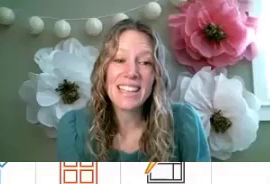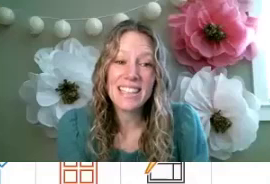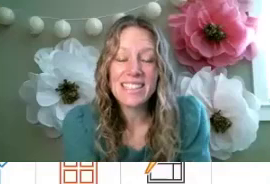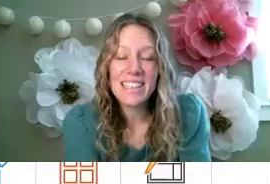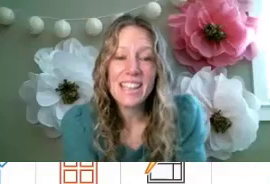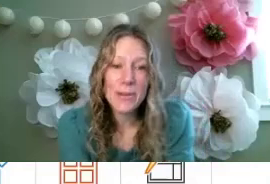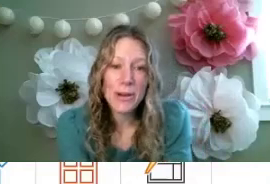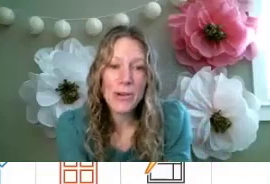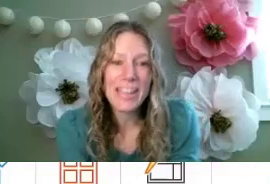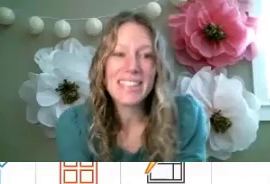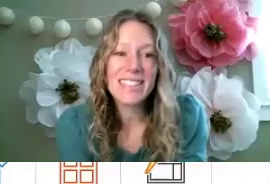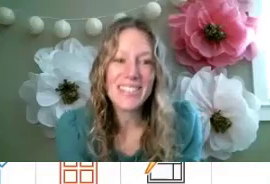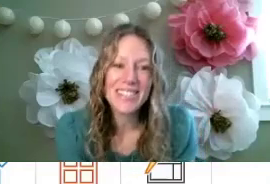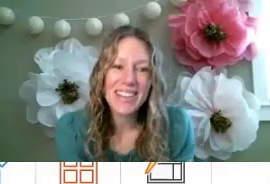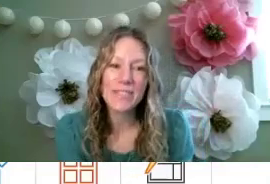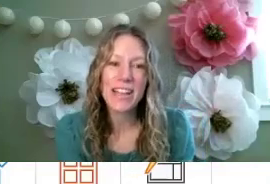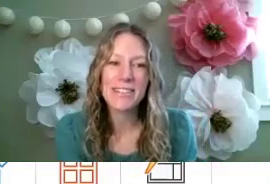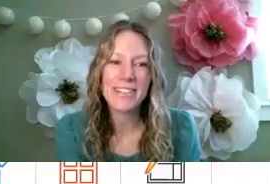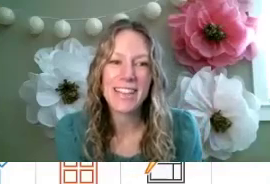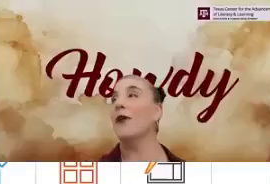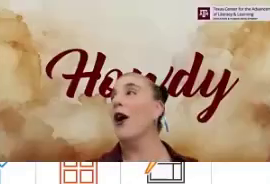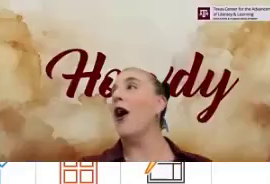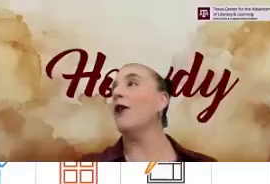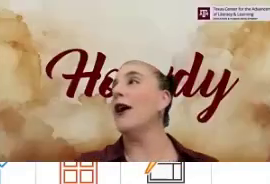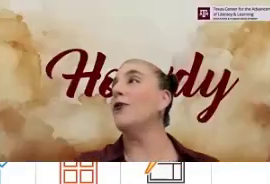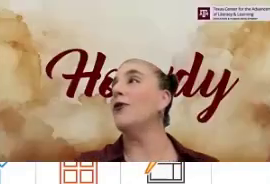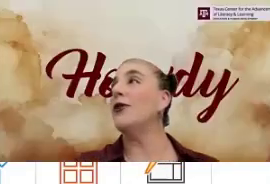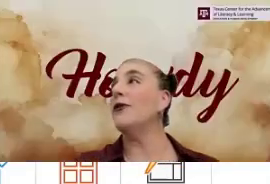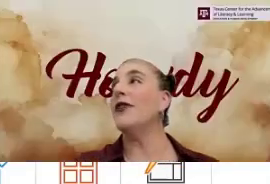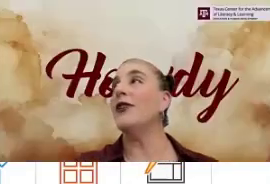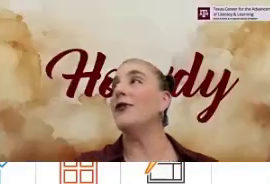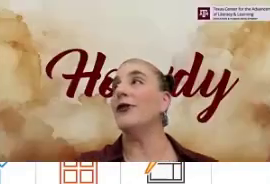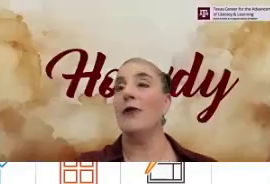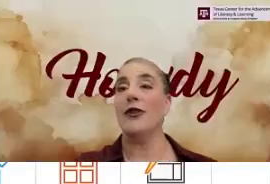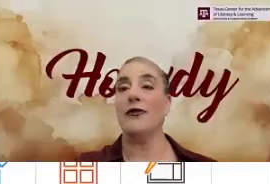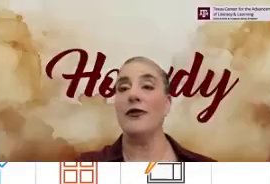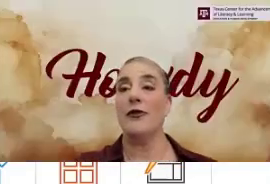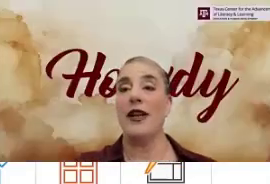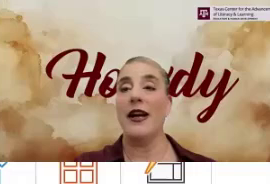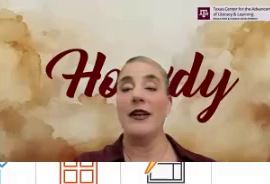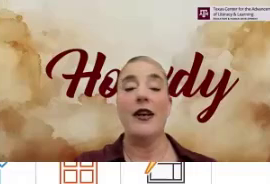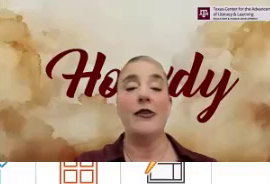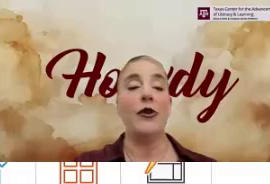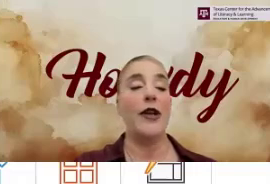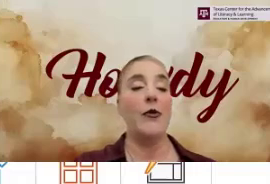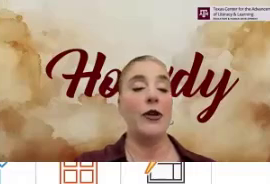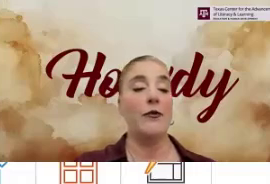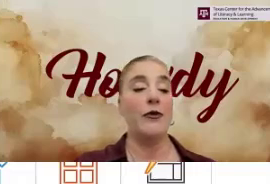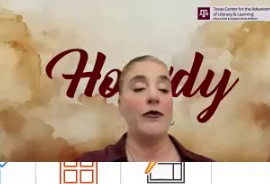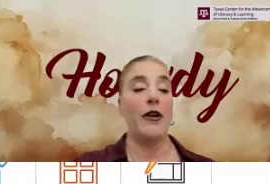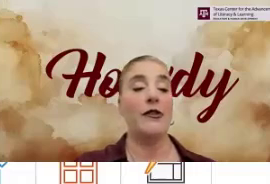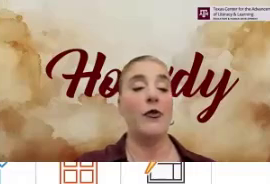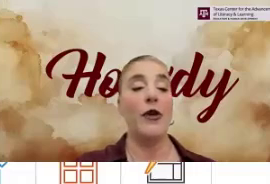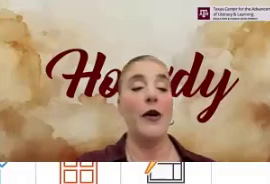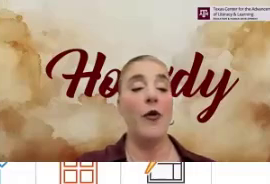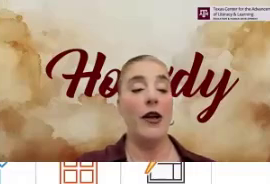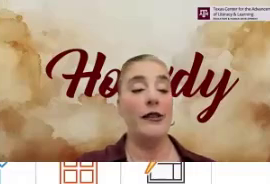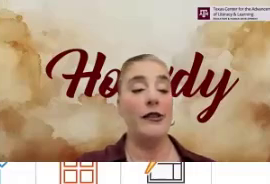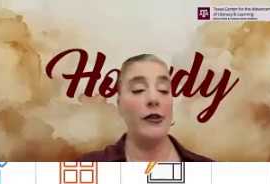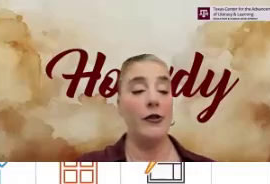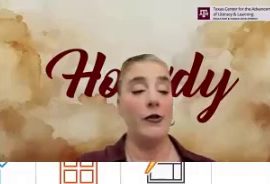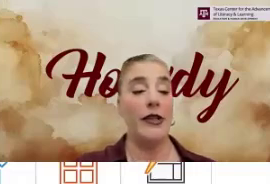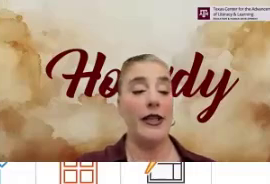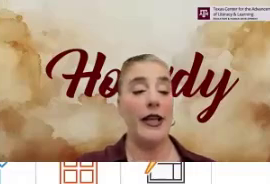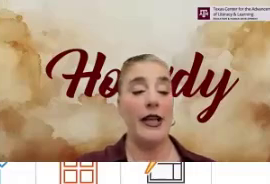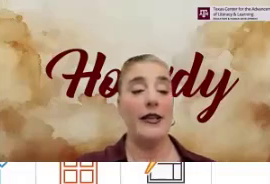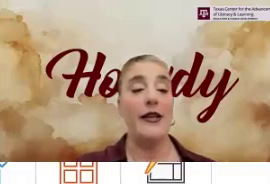to see the recording, so I'm glad Okay, for that. awesome. All right, well, thank you so much for doing that. So, okay, we're gonna move on. So what I want